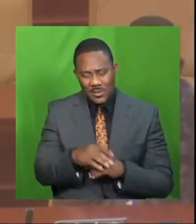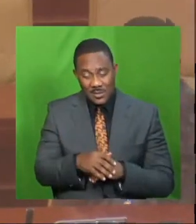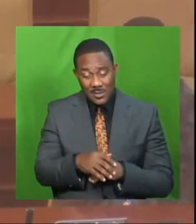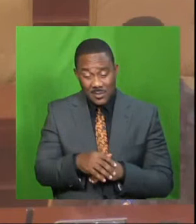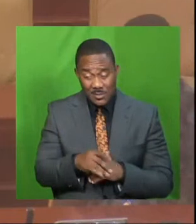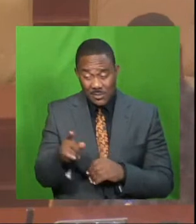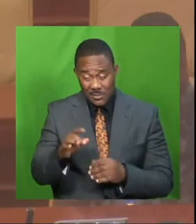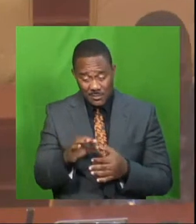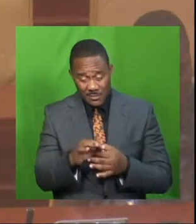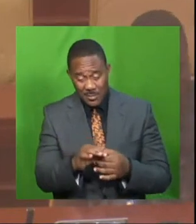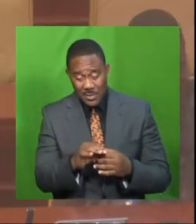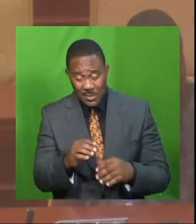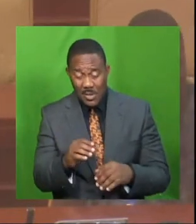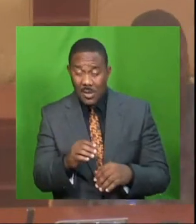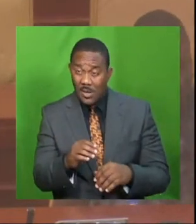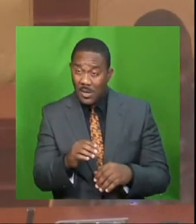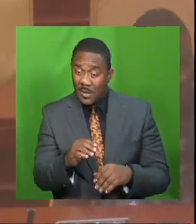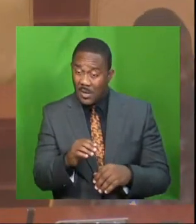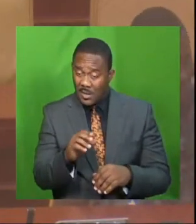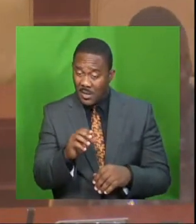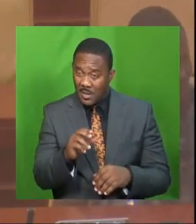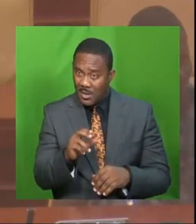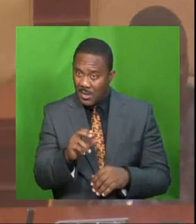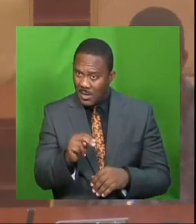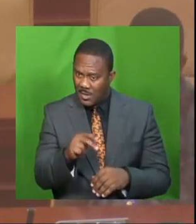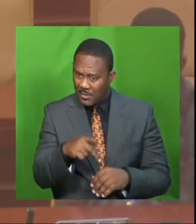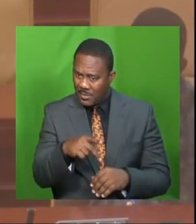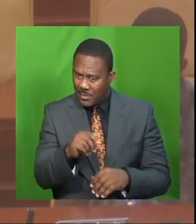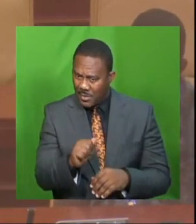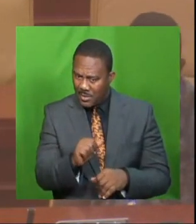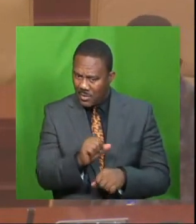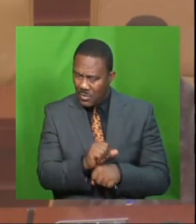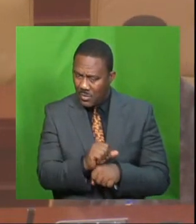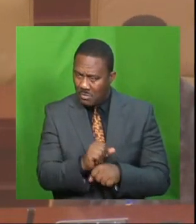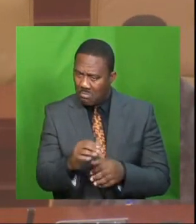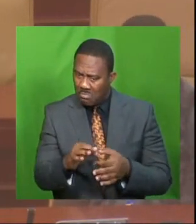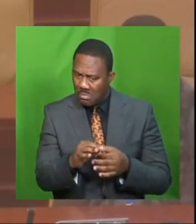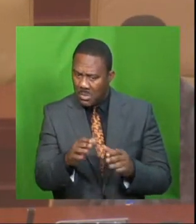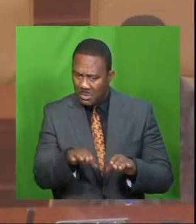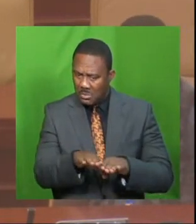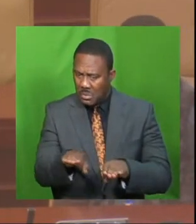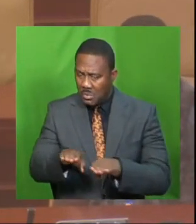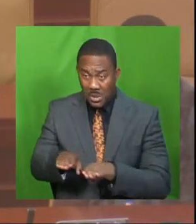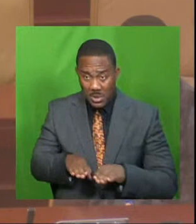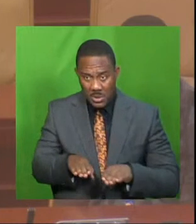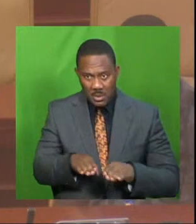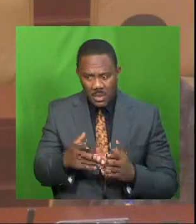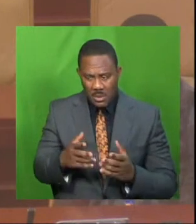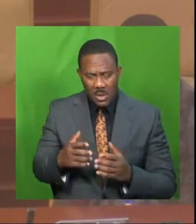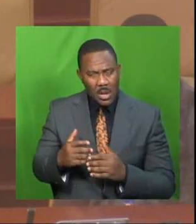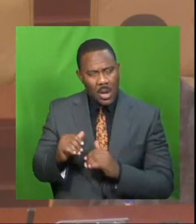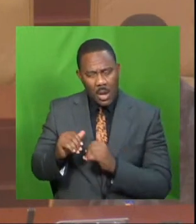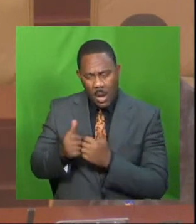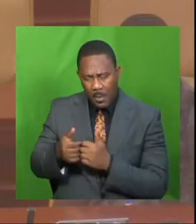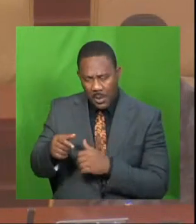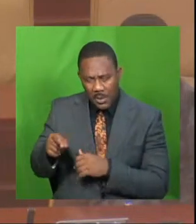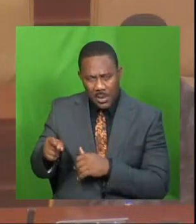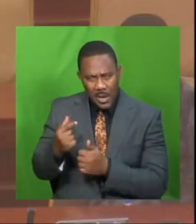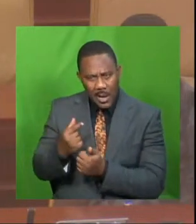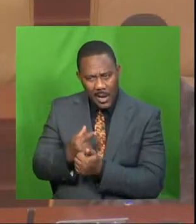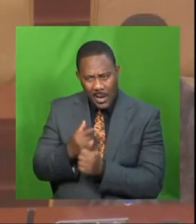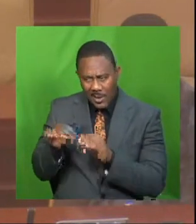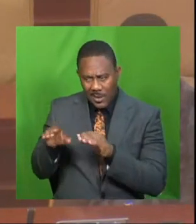the landing bridges, what is the role of Ghana Standards Authority in this?